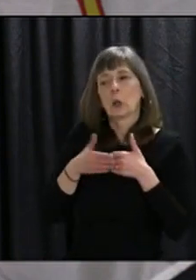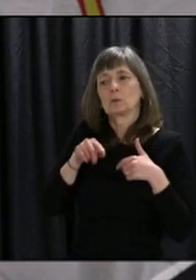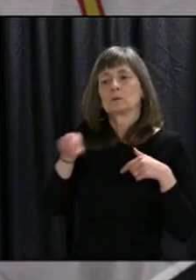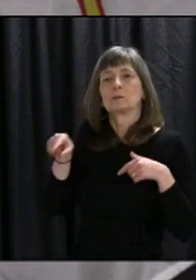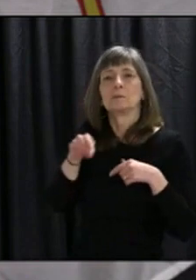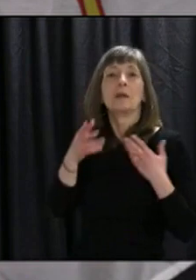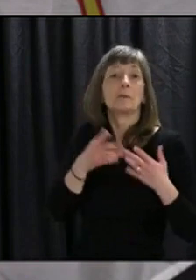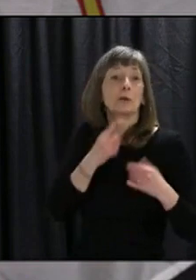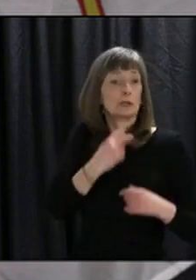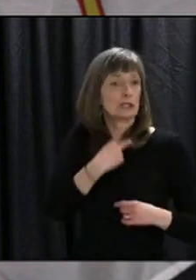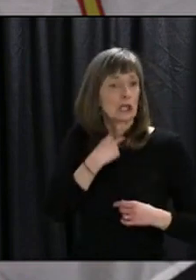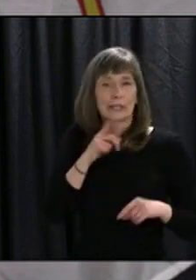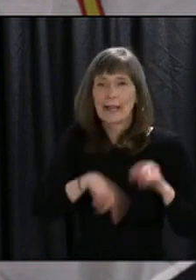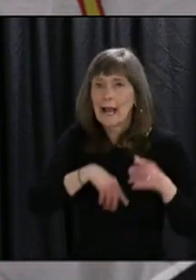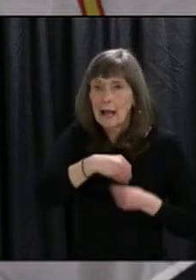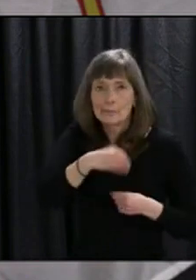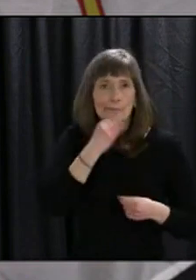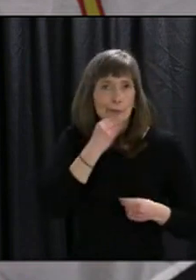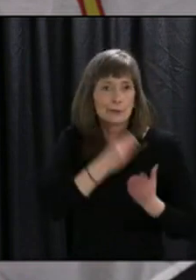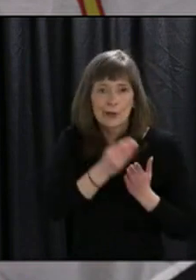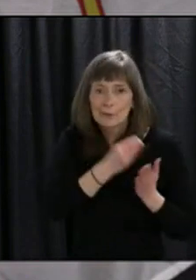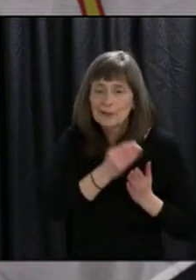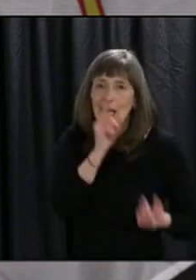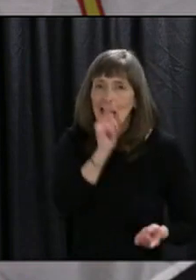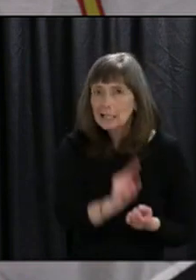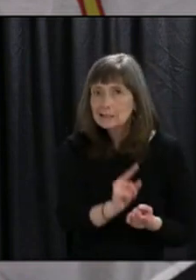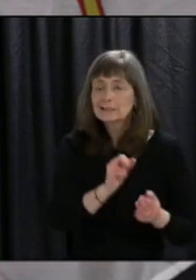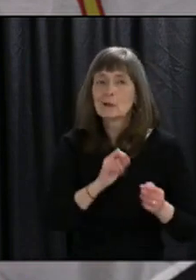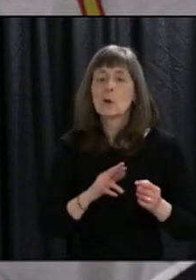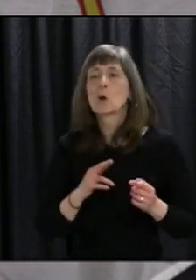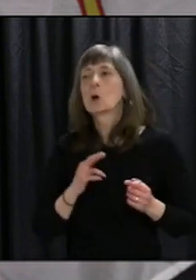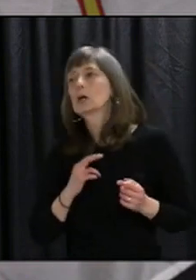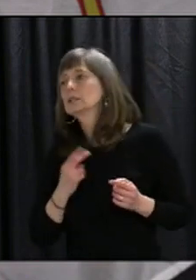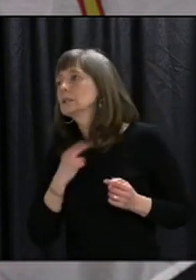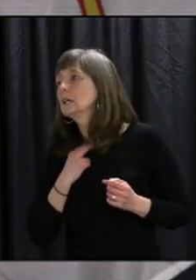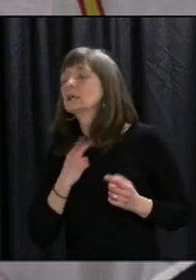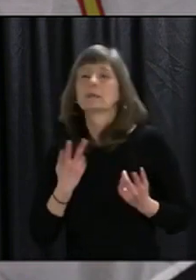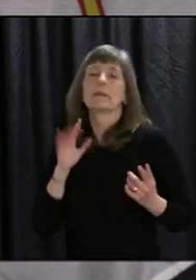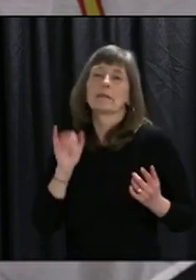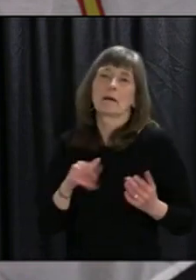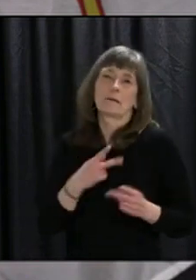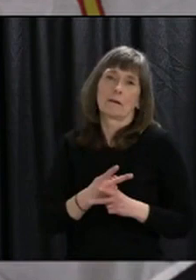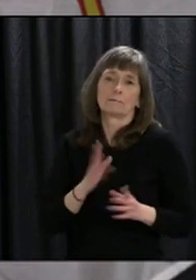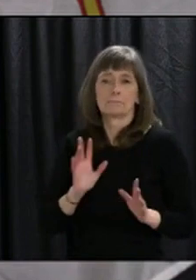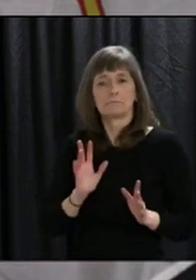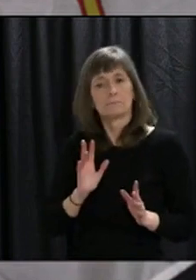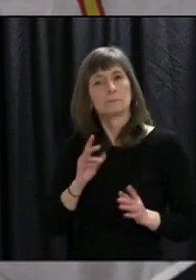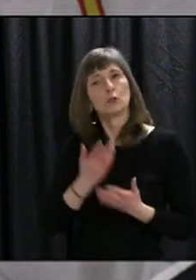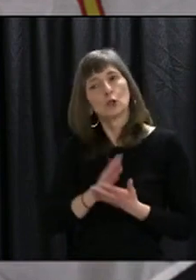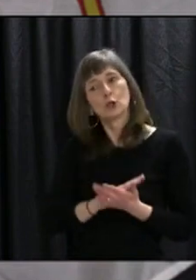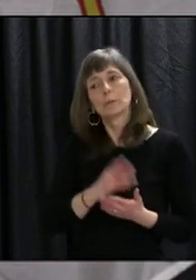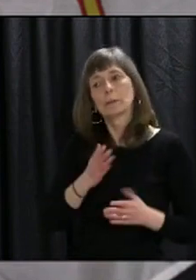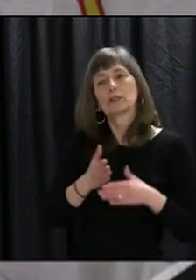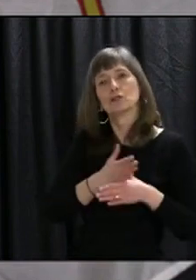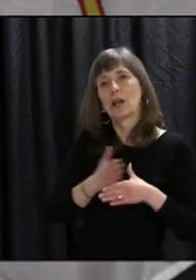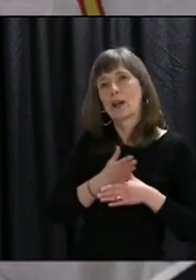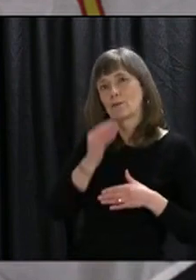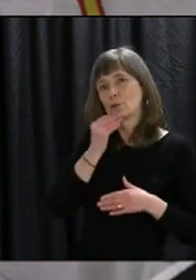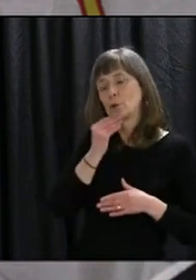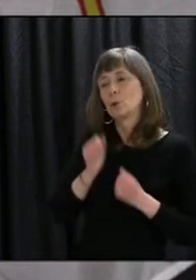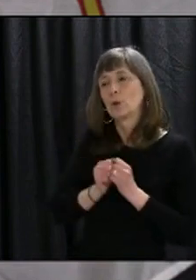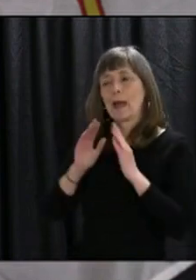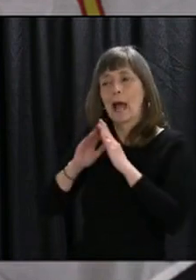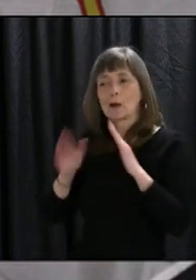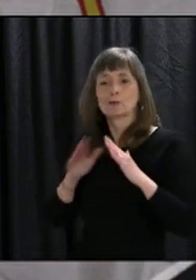for groceries as often, or may not be able to have somebody get them groceries, and so may need to have a